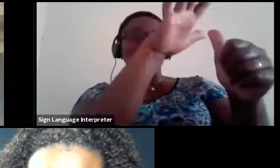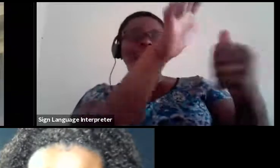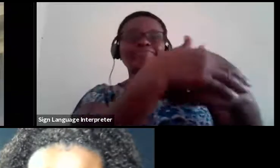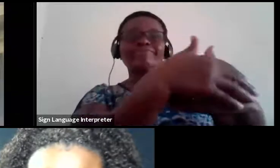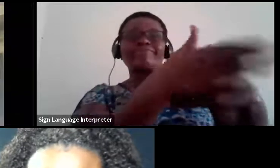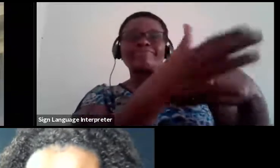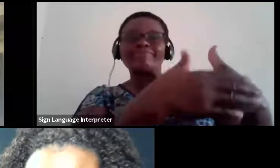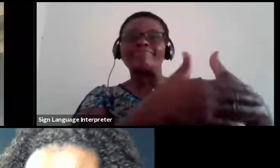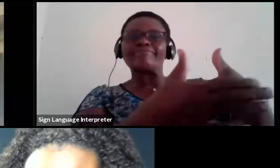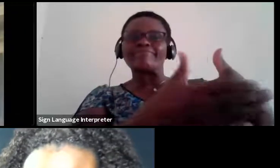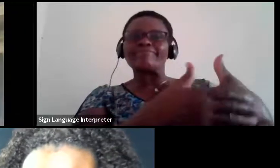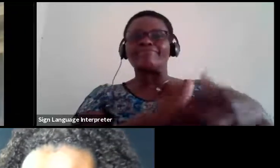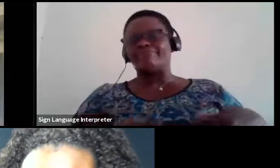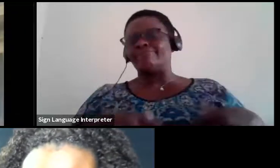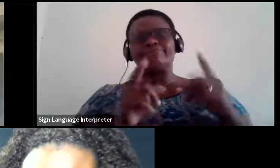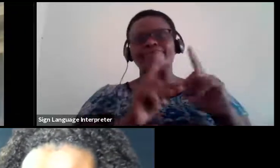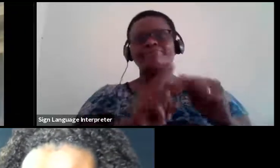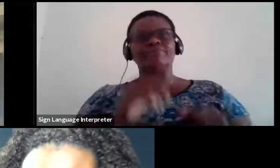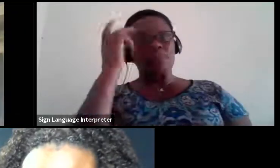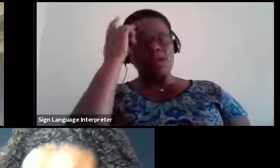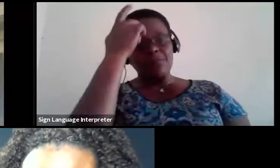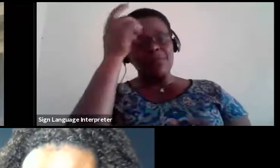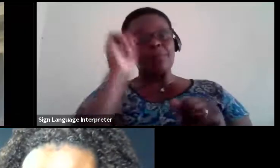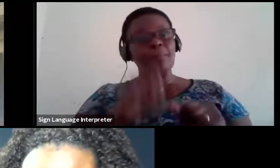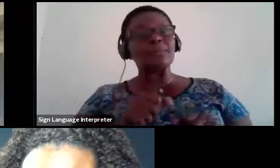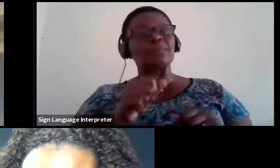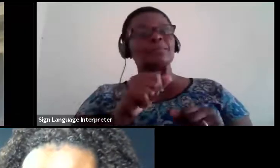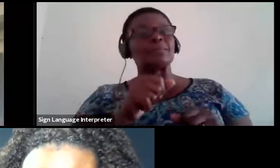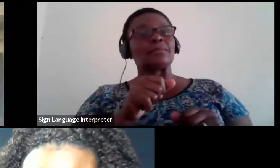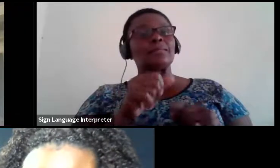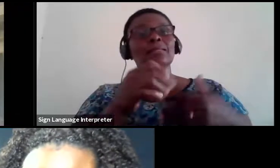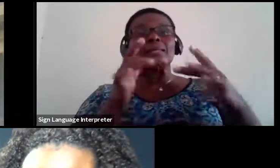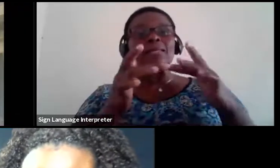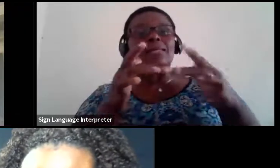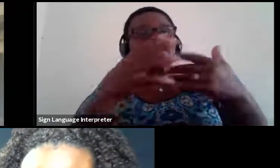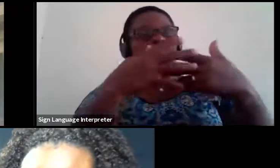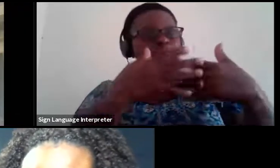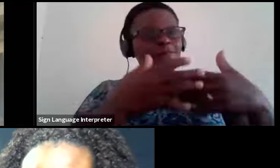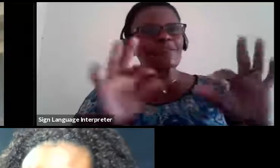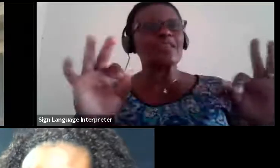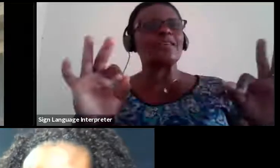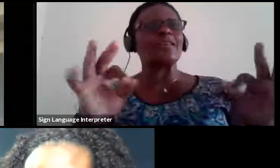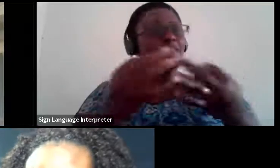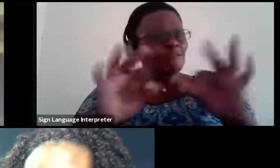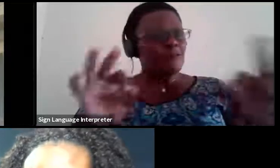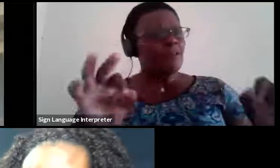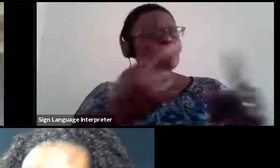but there is nothing impossible if a solution can be able to be found. Thank you.